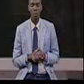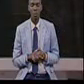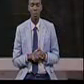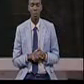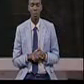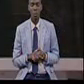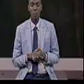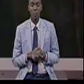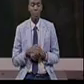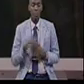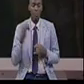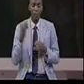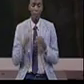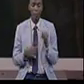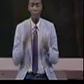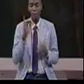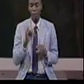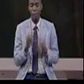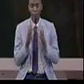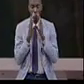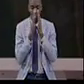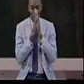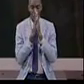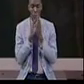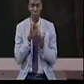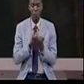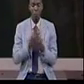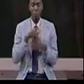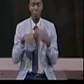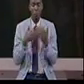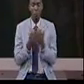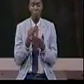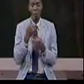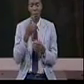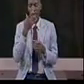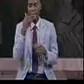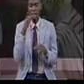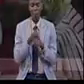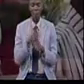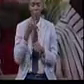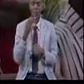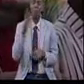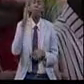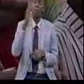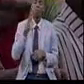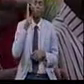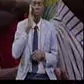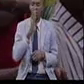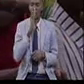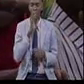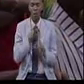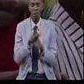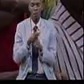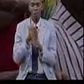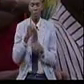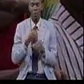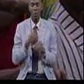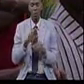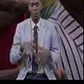Lastly, pray that all the promises of God will be fulfilled in your life. As you are leaving this